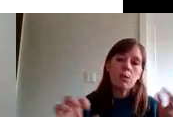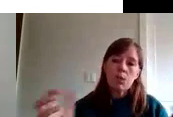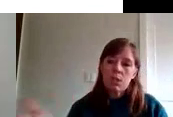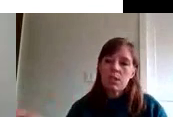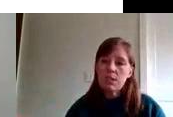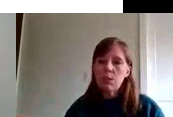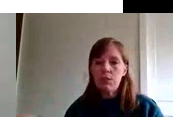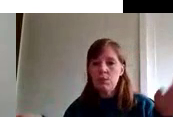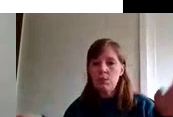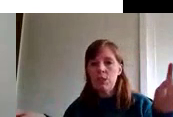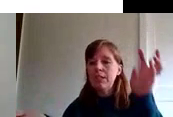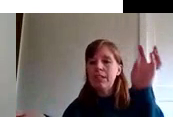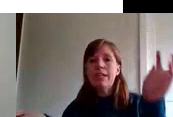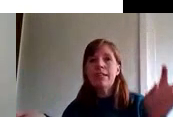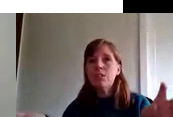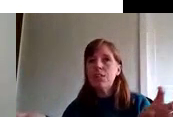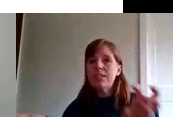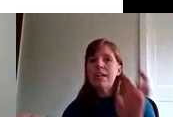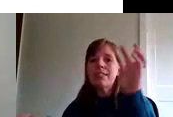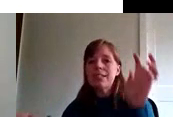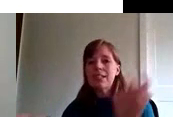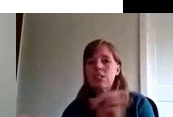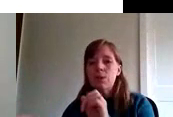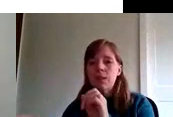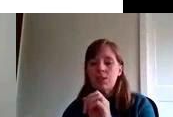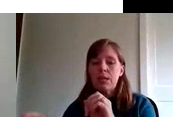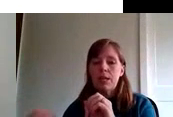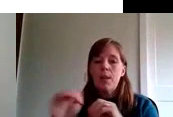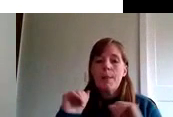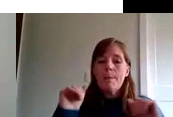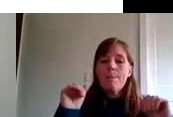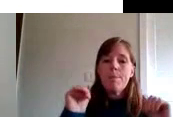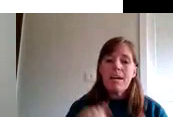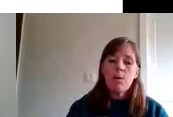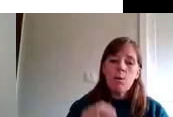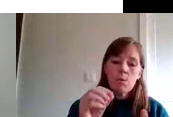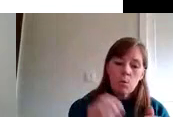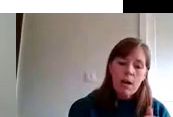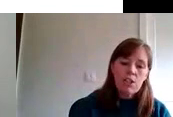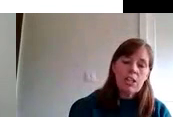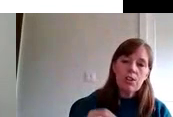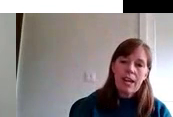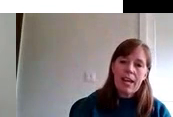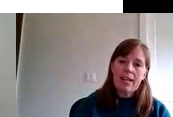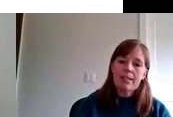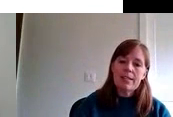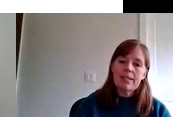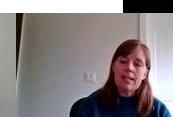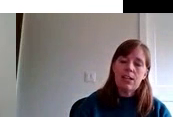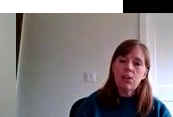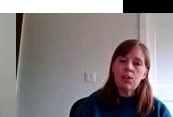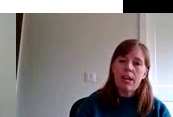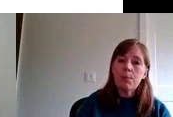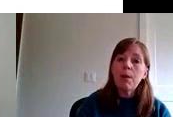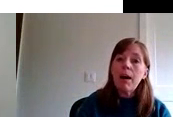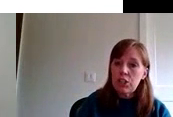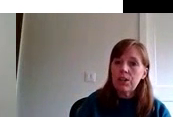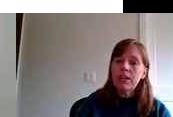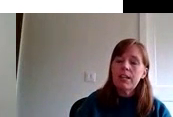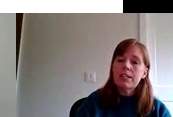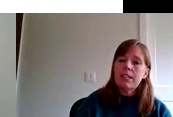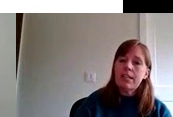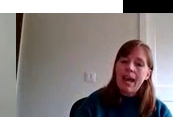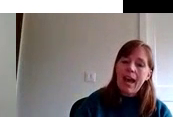the screen, which is, if you do digital inking, that's fantastic and it's going on the screen. But watching her hand, seeing her